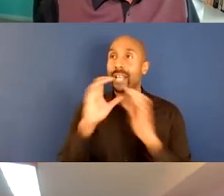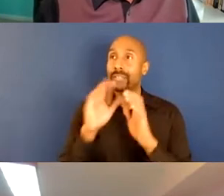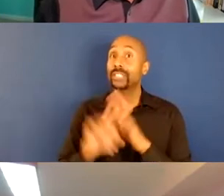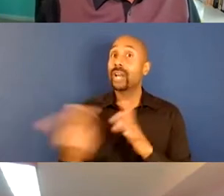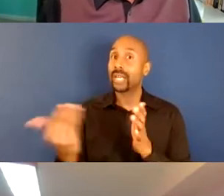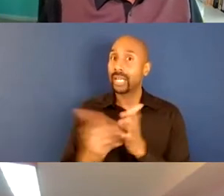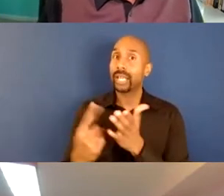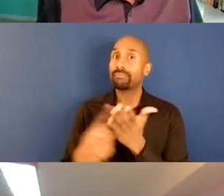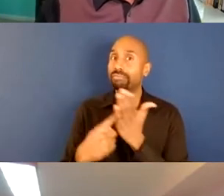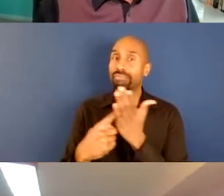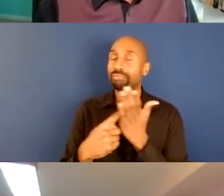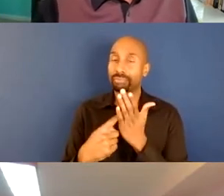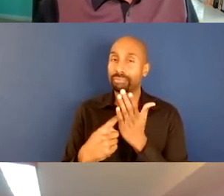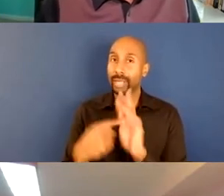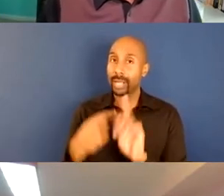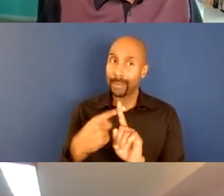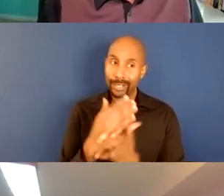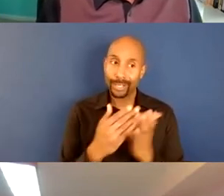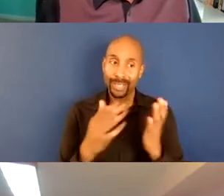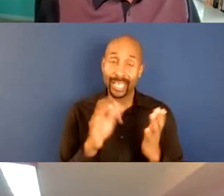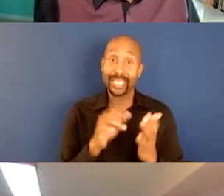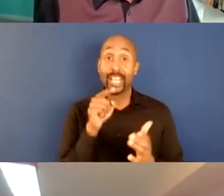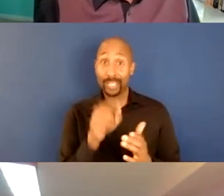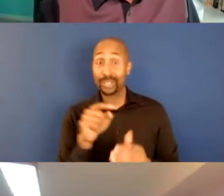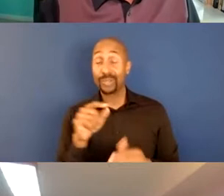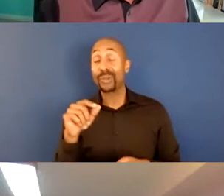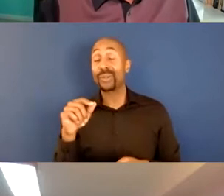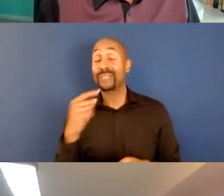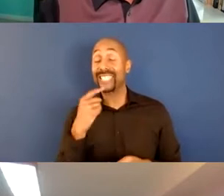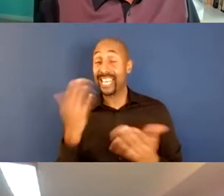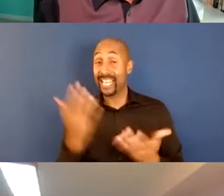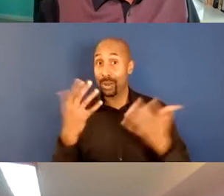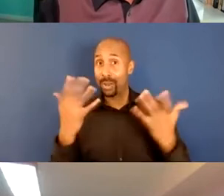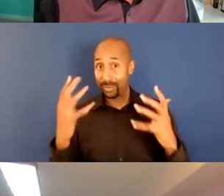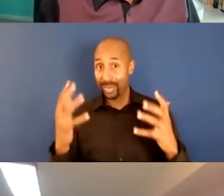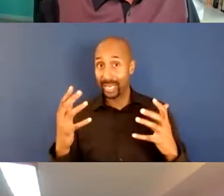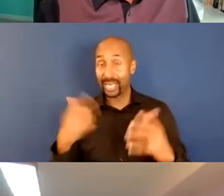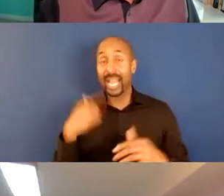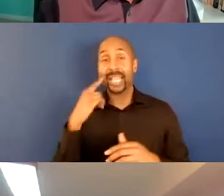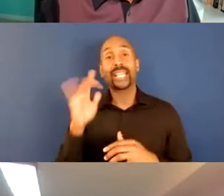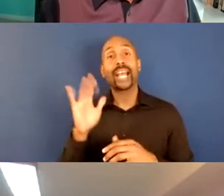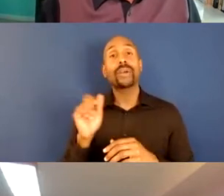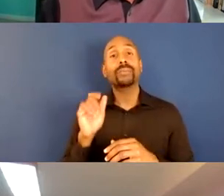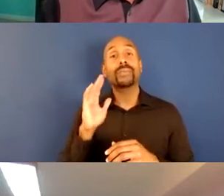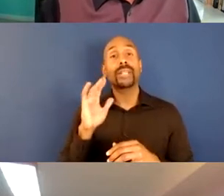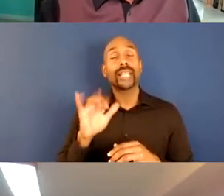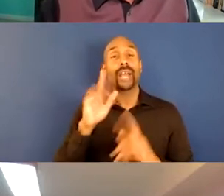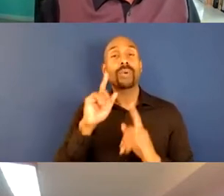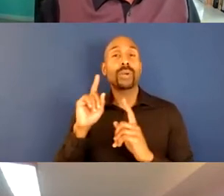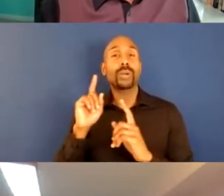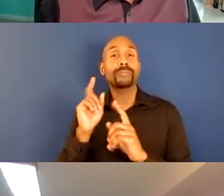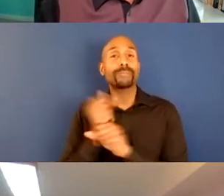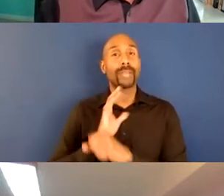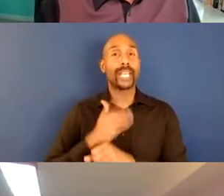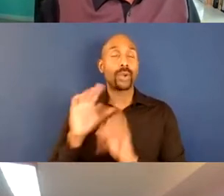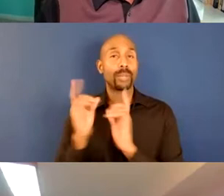think punctuated by some of the things that you've said here, will give our department pause and make